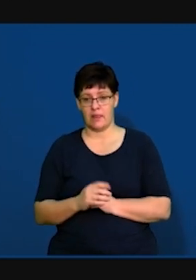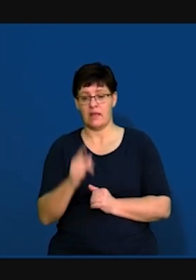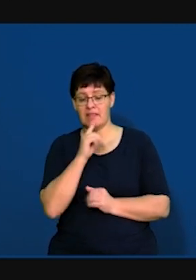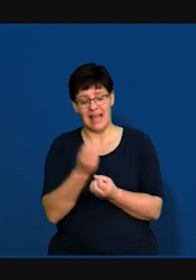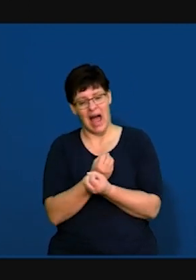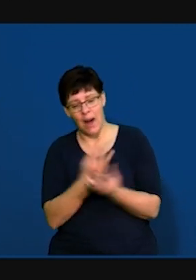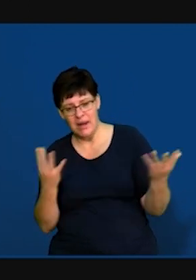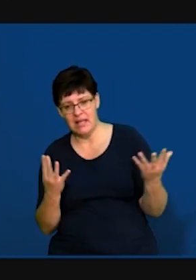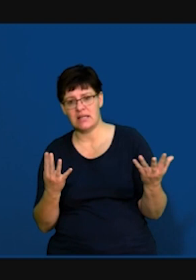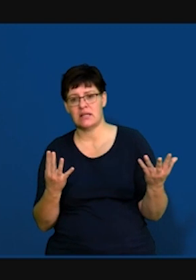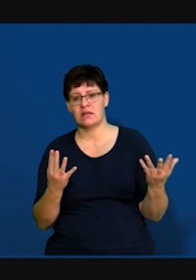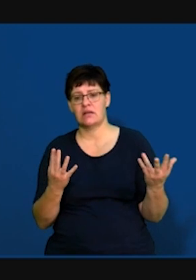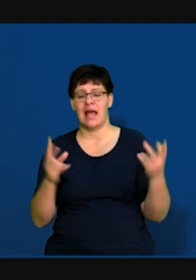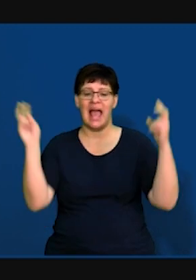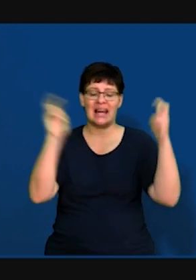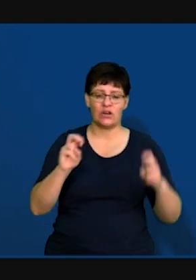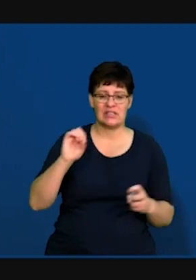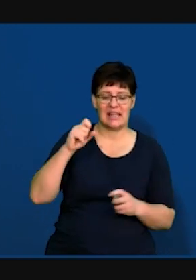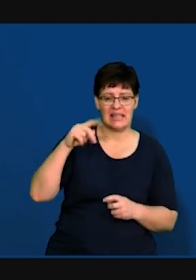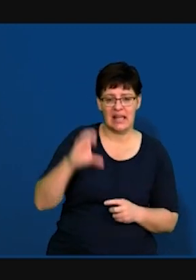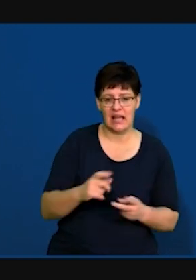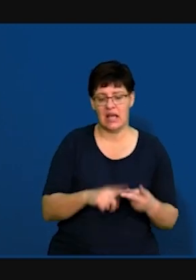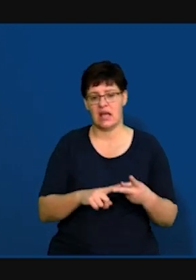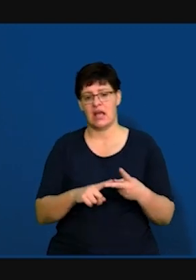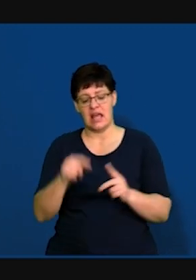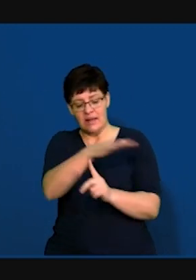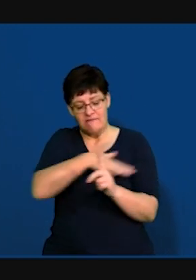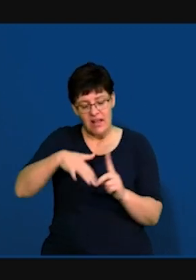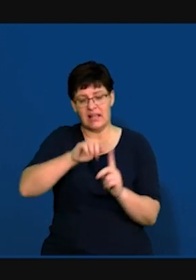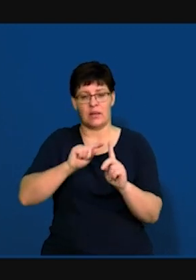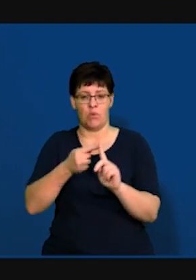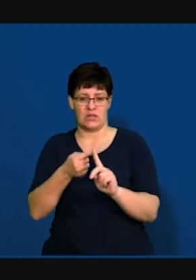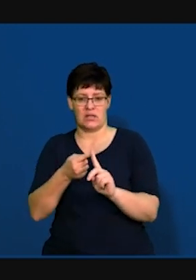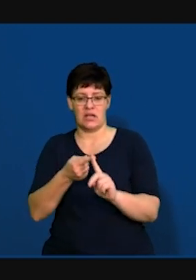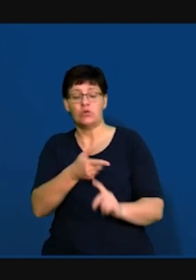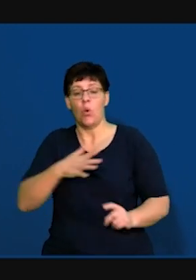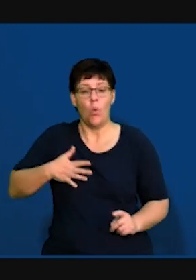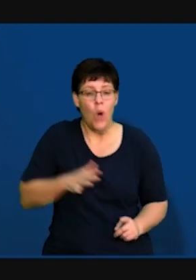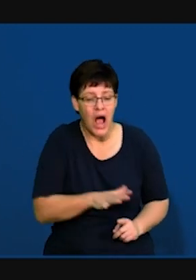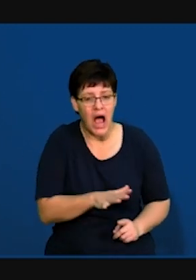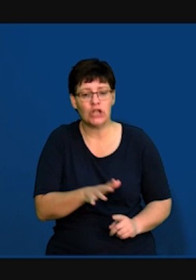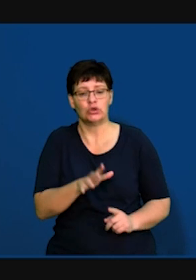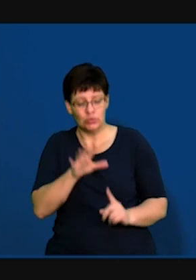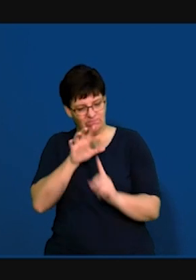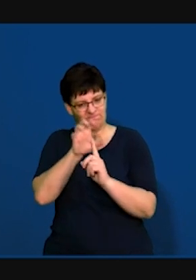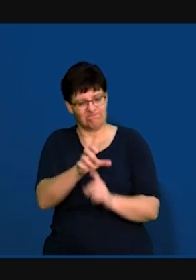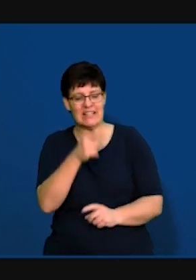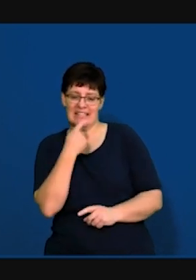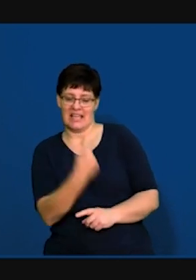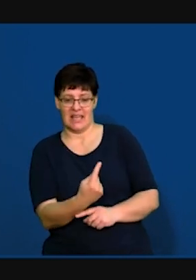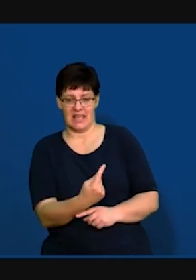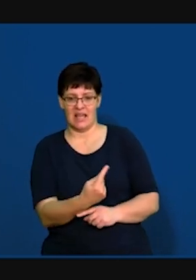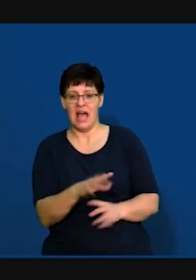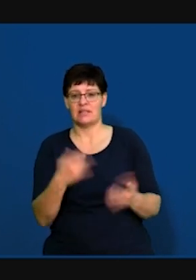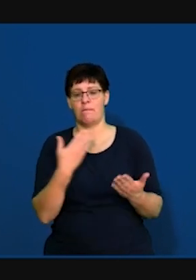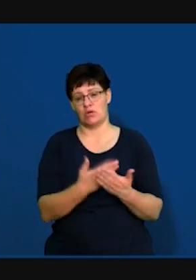quantities, your electrostatic force, your electric field at a point, is what we want to emphasize in as far as